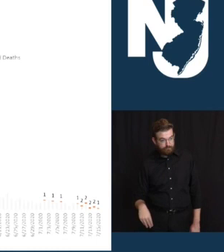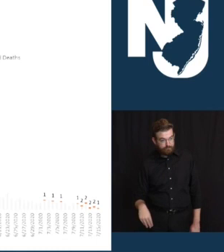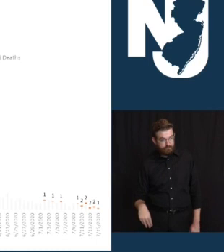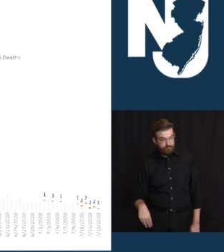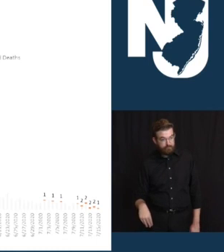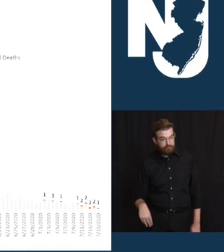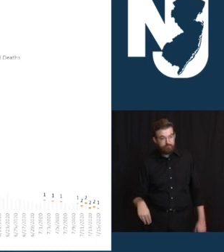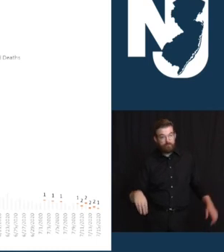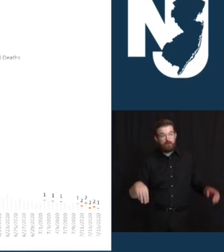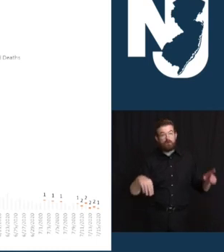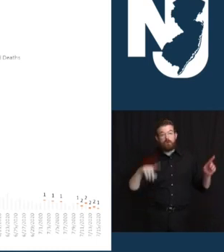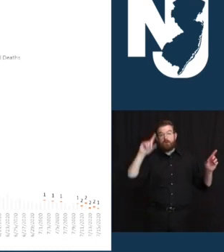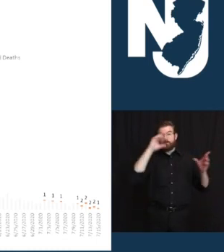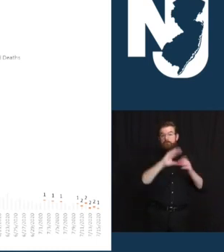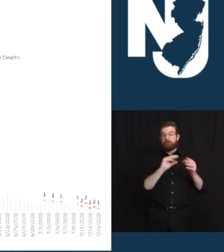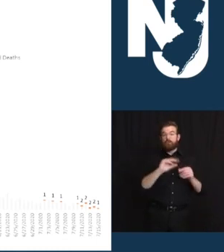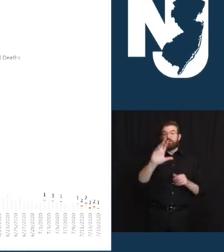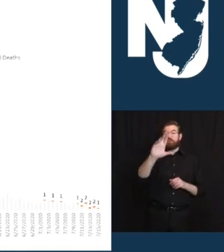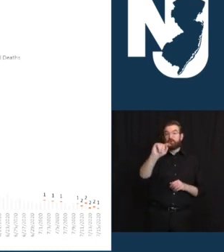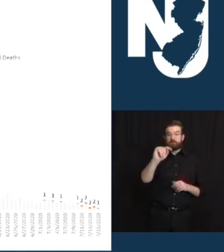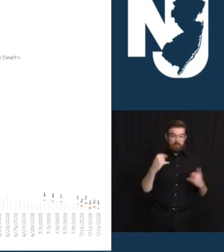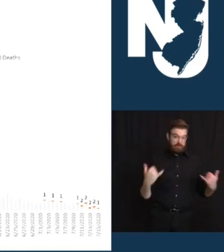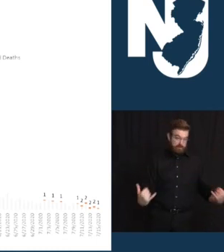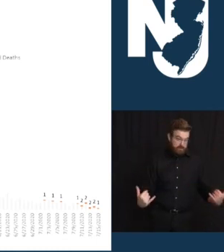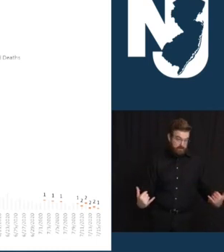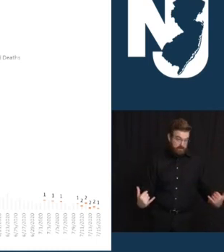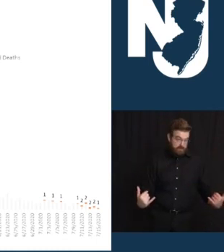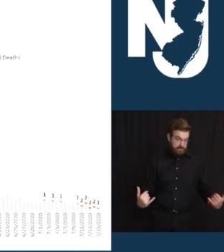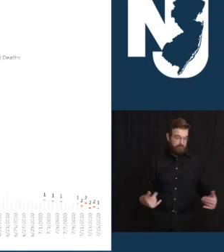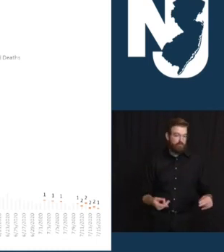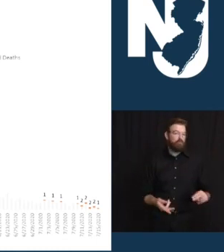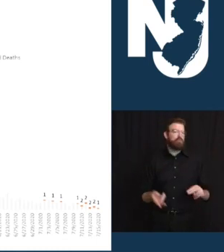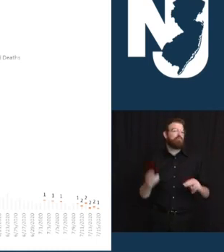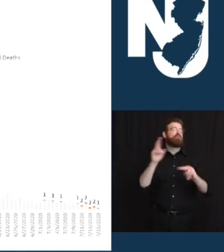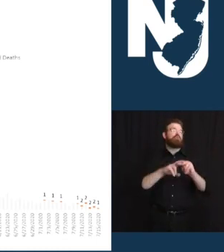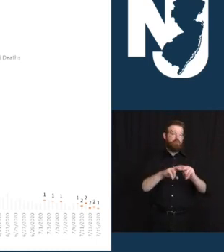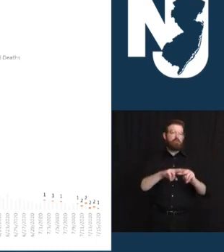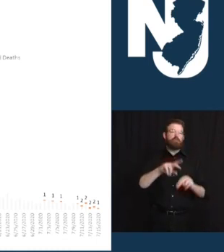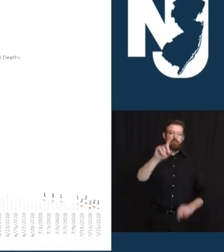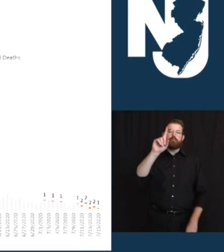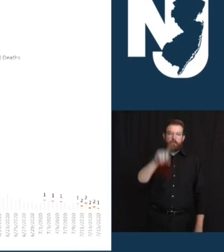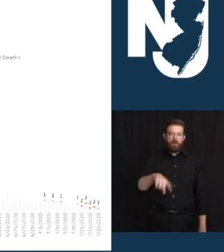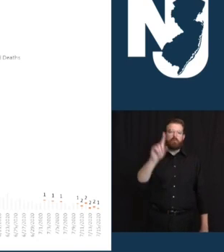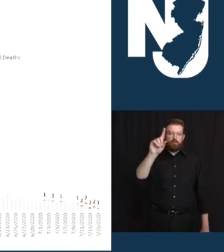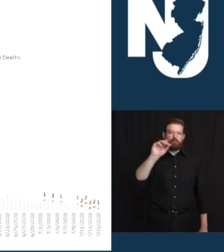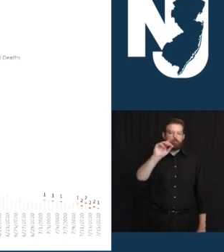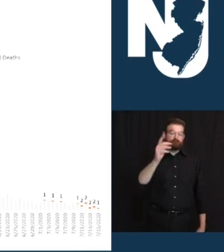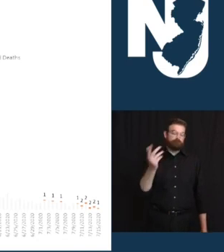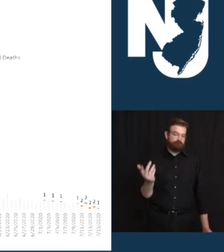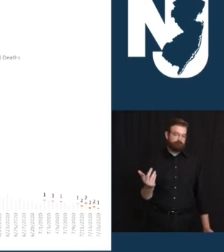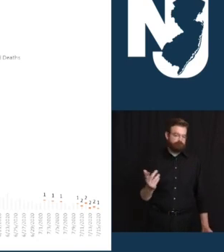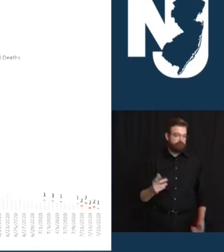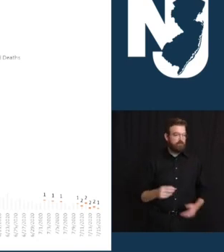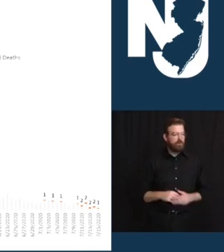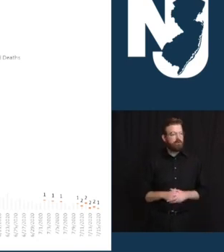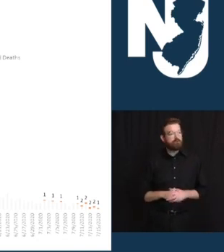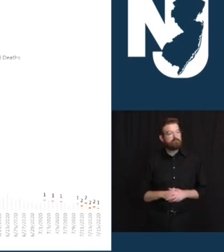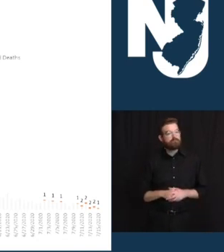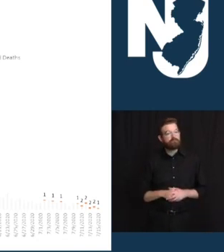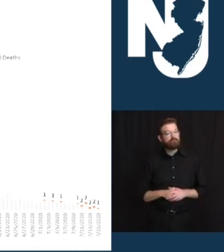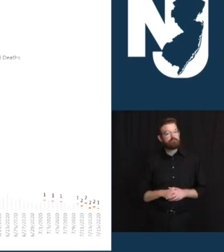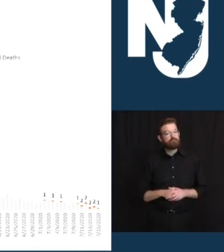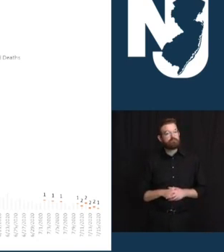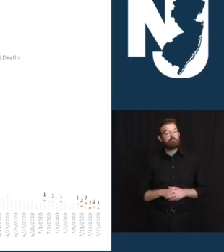or the rate of transmission, has ticked up to 1.1. We have reached out to several of our